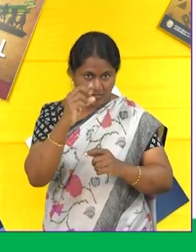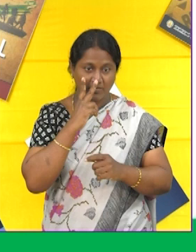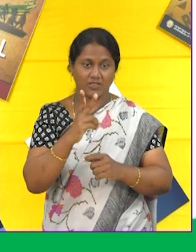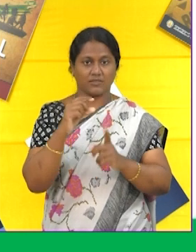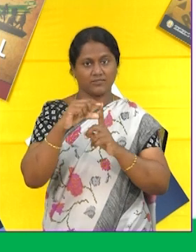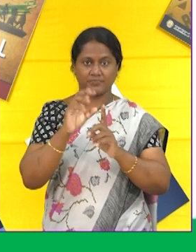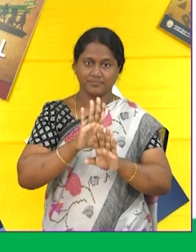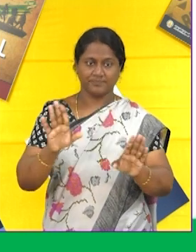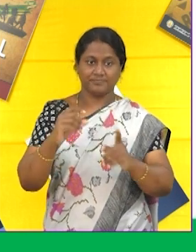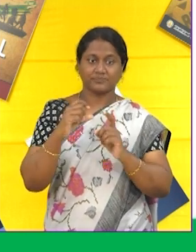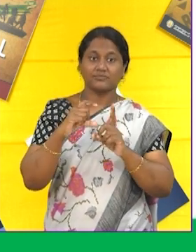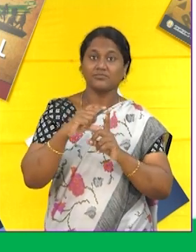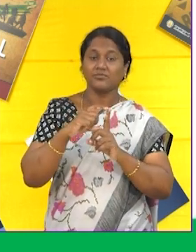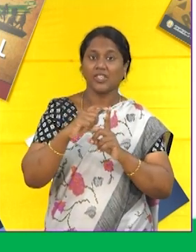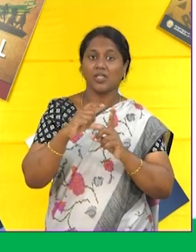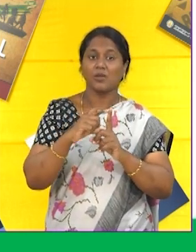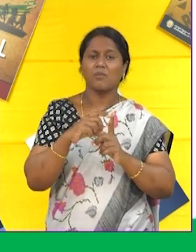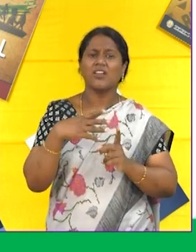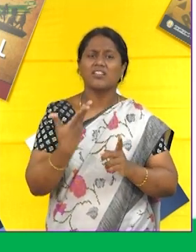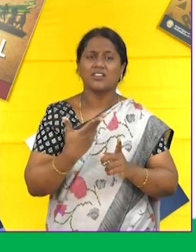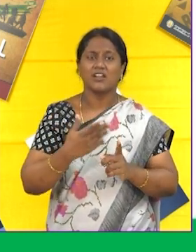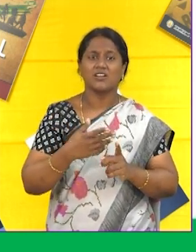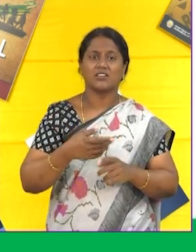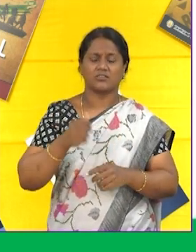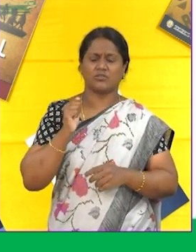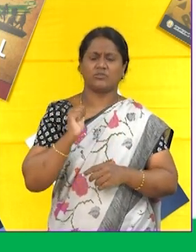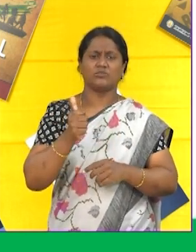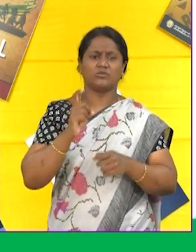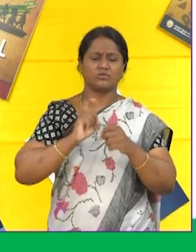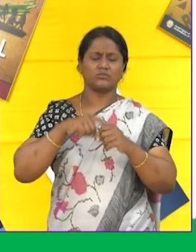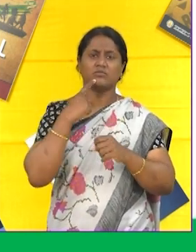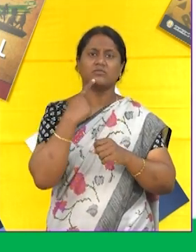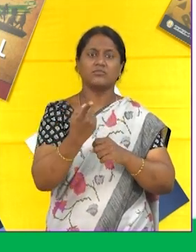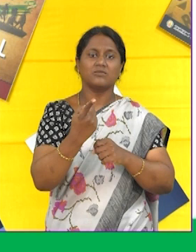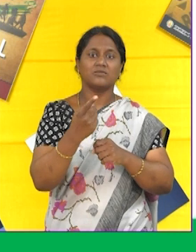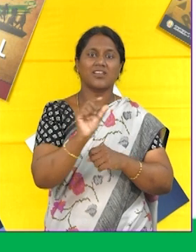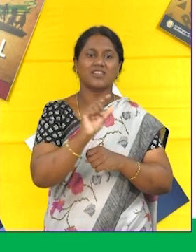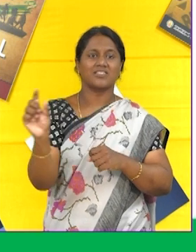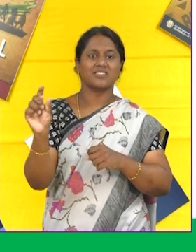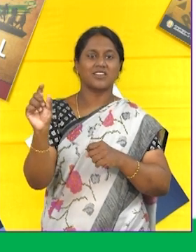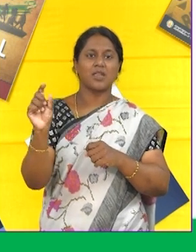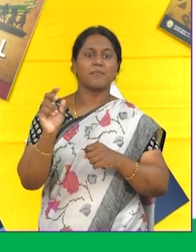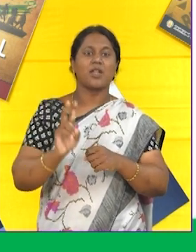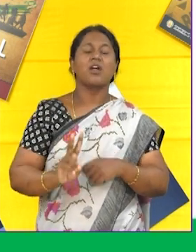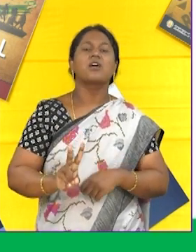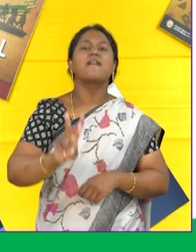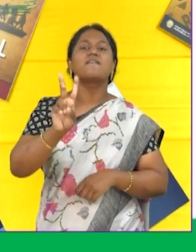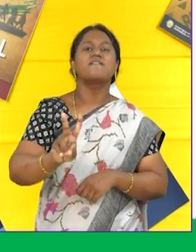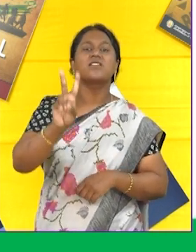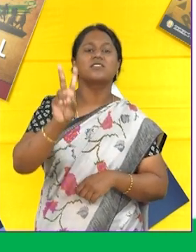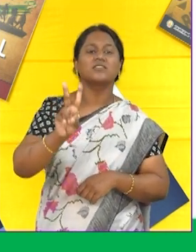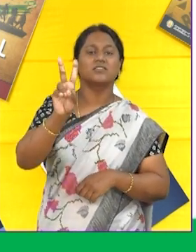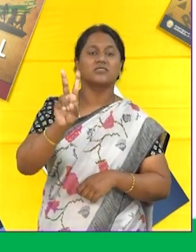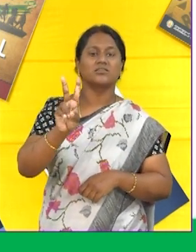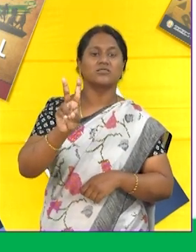peered. demanded. to ask for something in an extremely firm or aggressive way. ventured. to